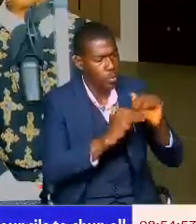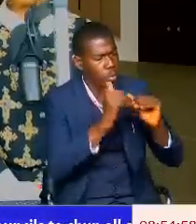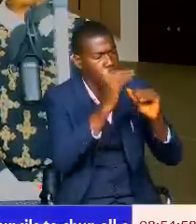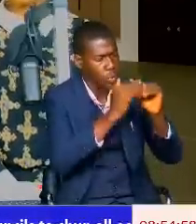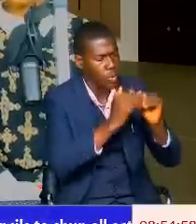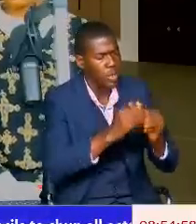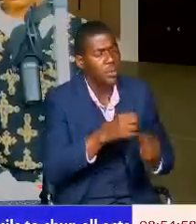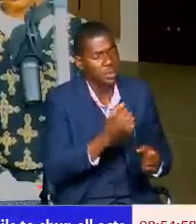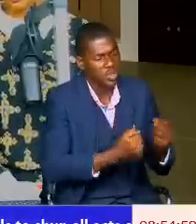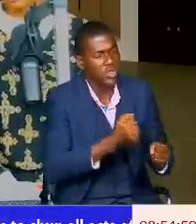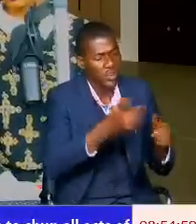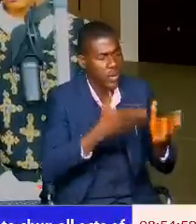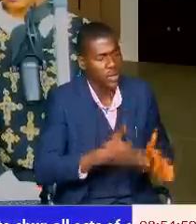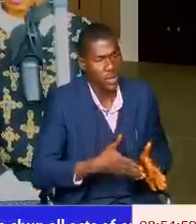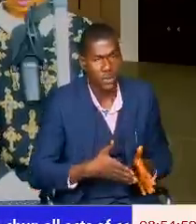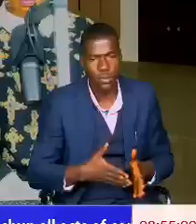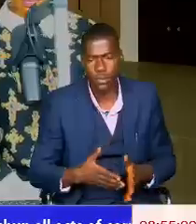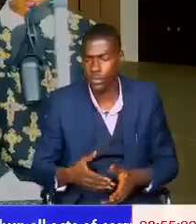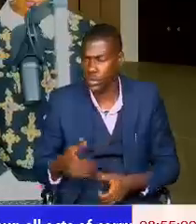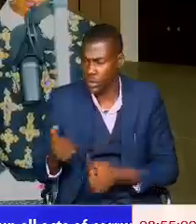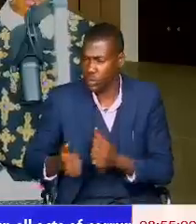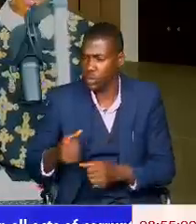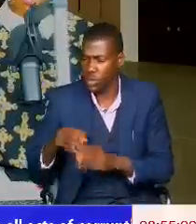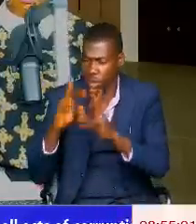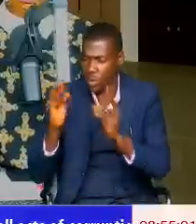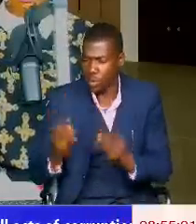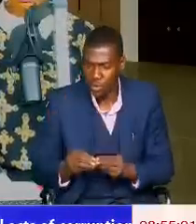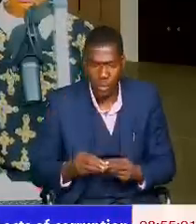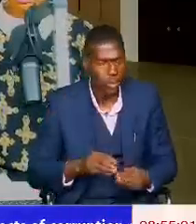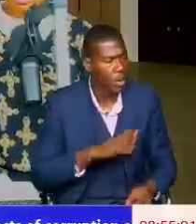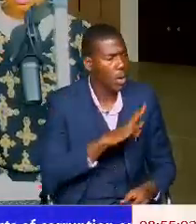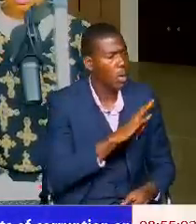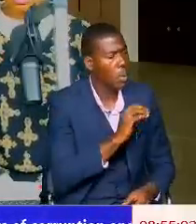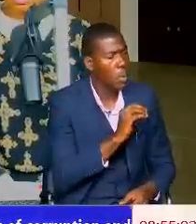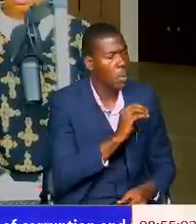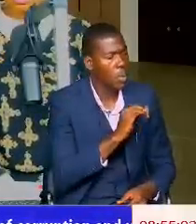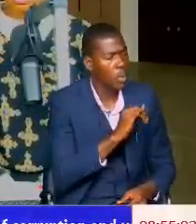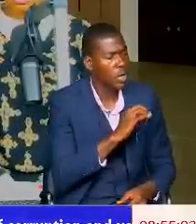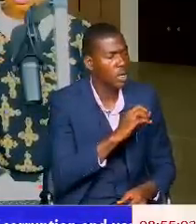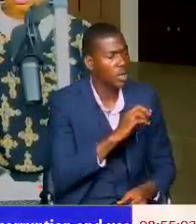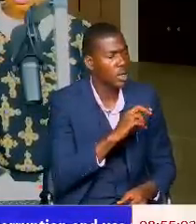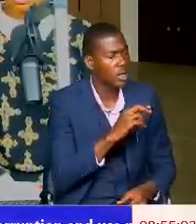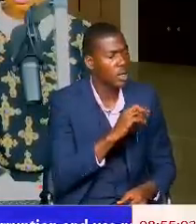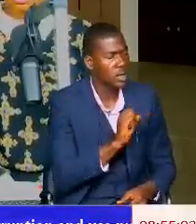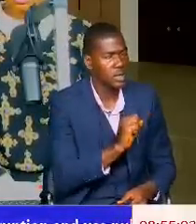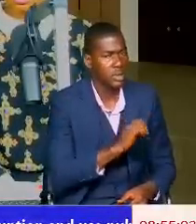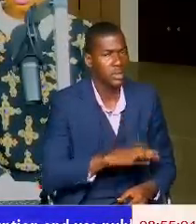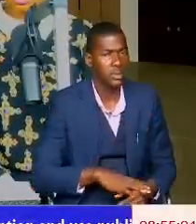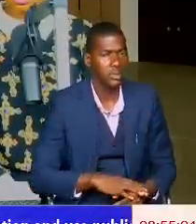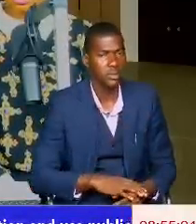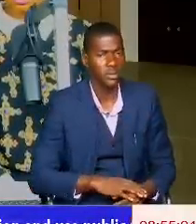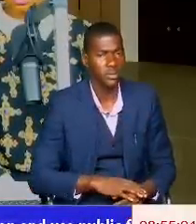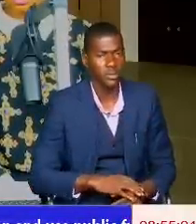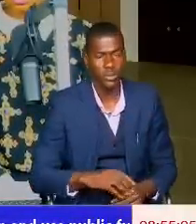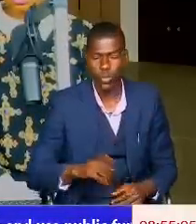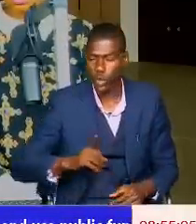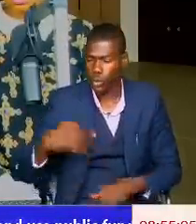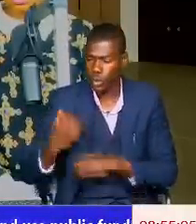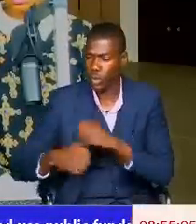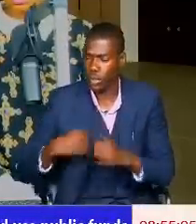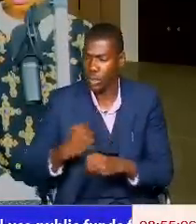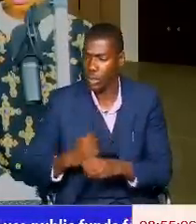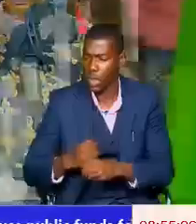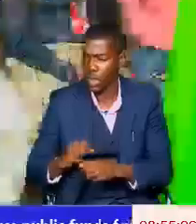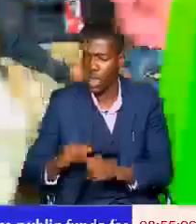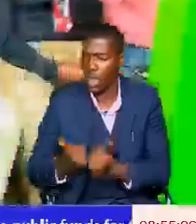construction company? Boys. As driver. Eh? Boys. Boys. Yes, sir. As a driver. Yes, sir. How old are you? I